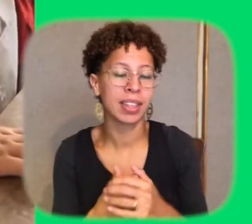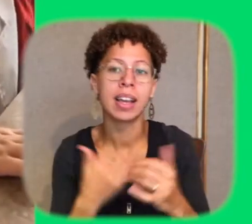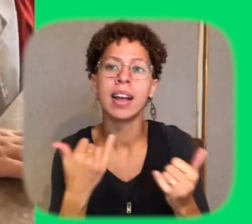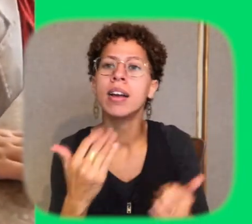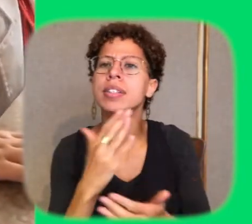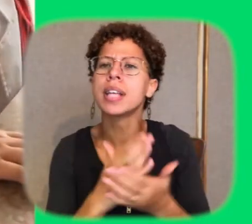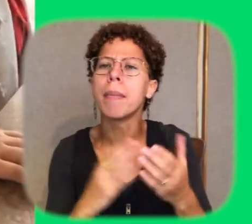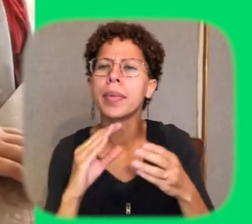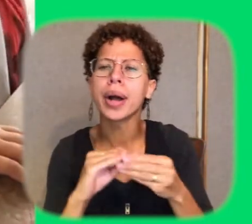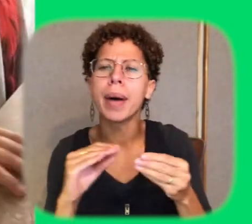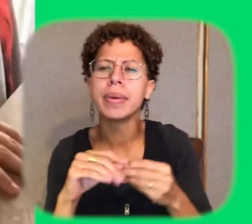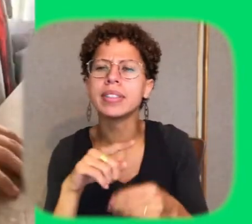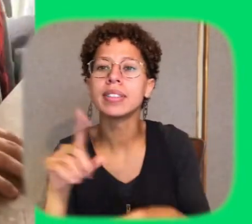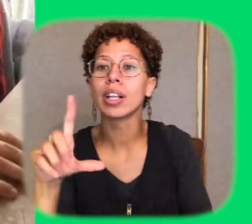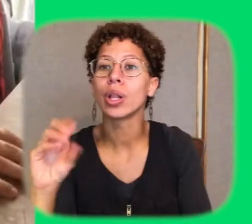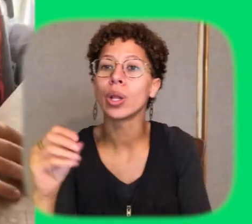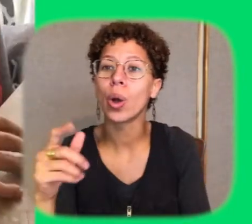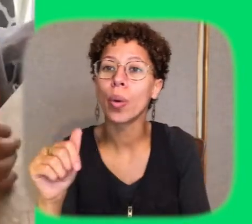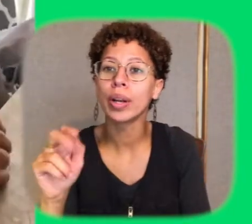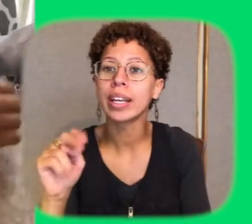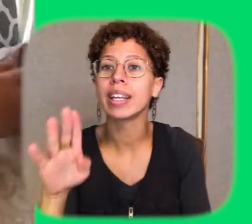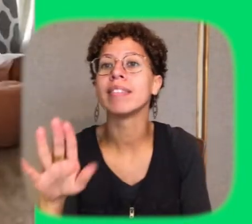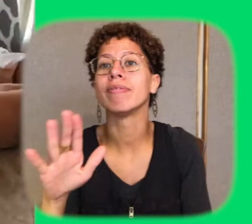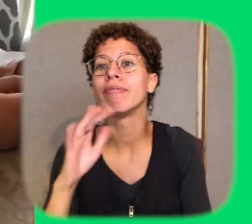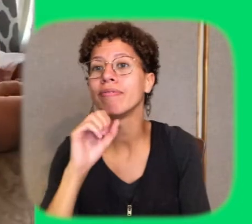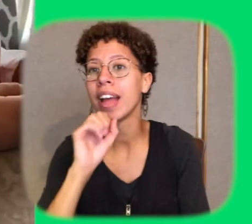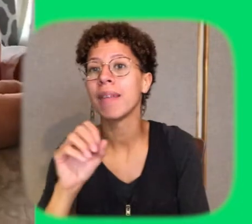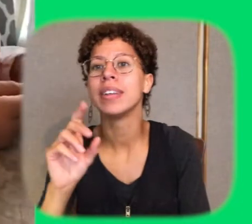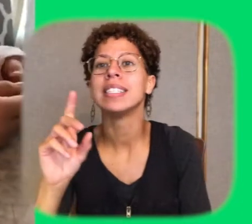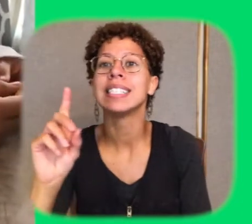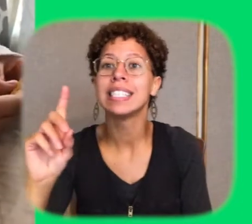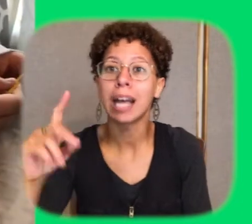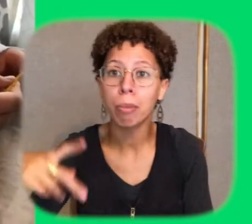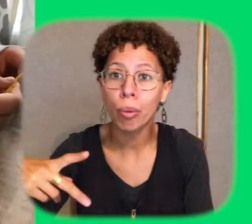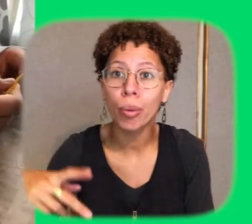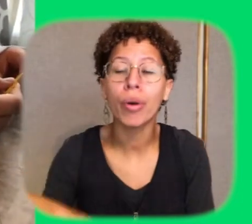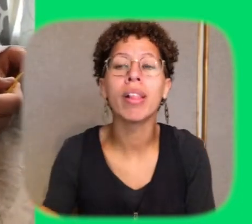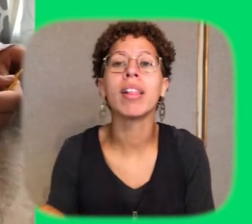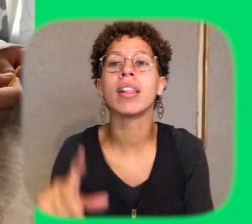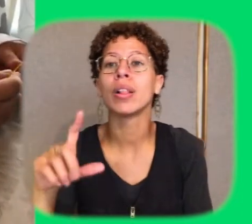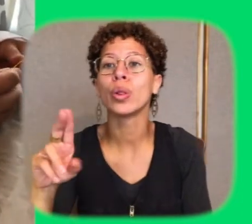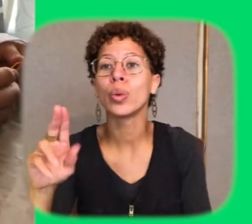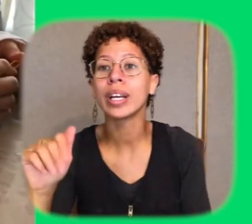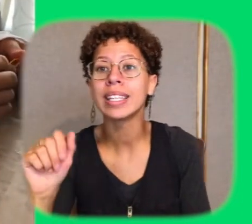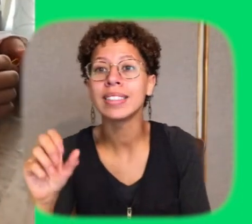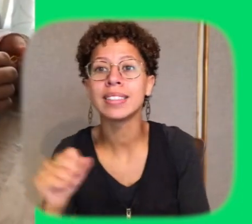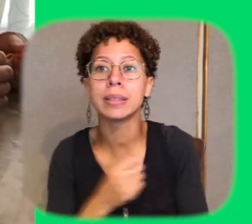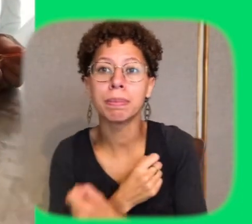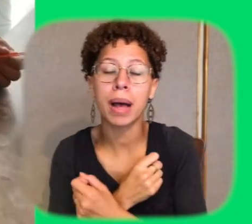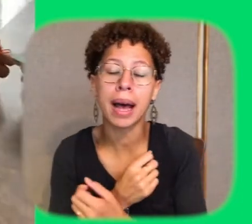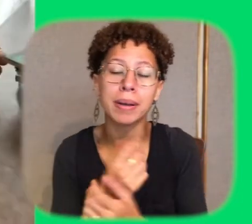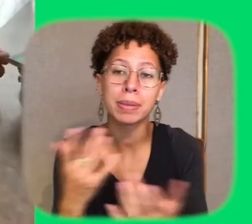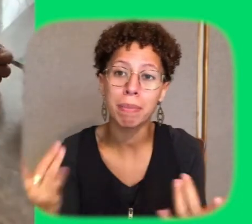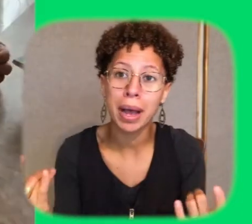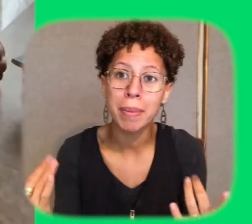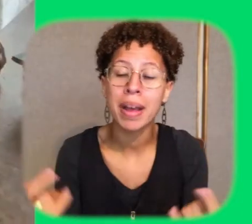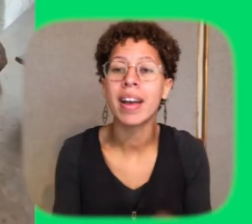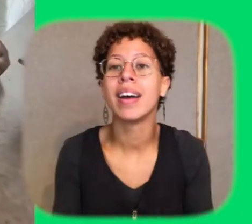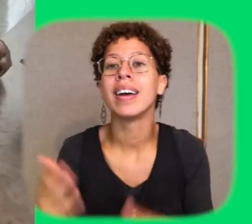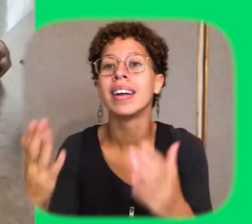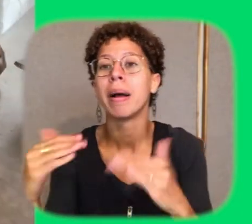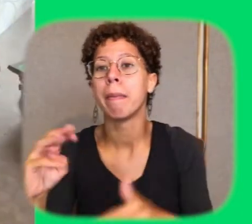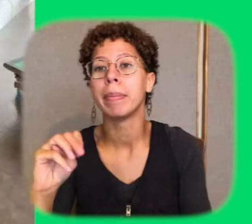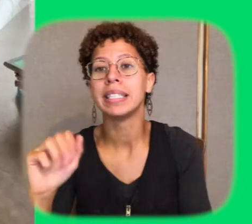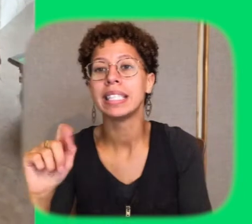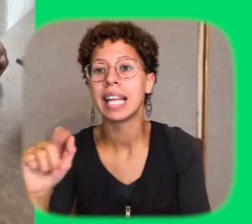Deadpool. Lucas's favorite superhero is Spider-Man. Emma Tass is Batman and Iron Man. Okay, so we